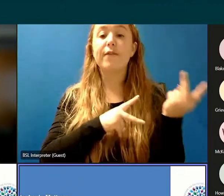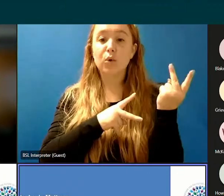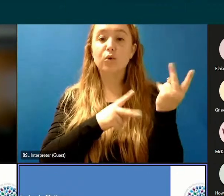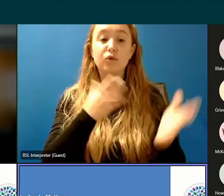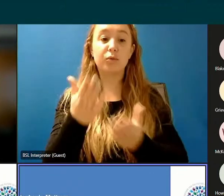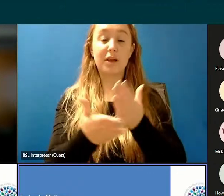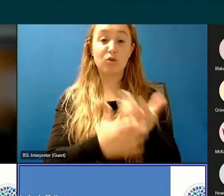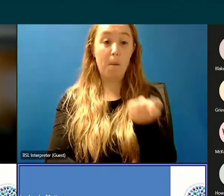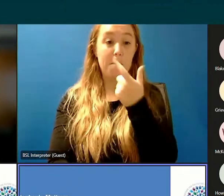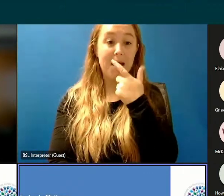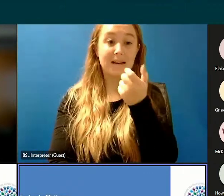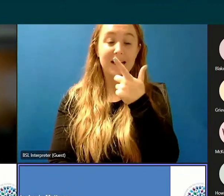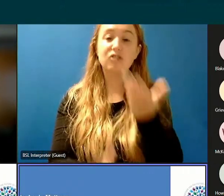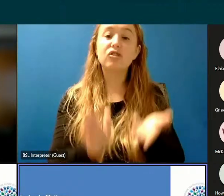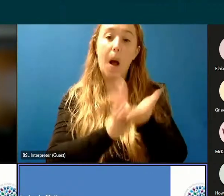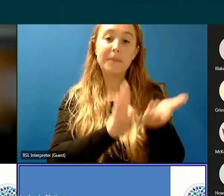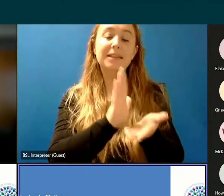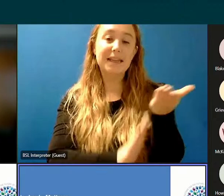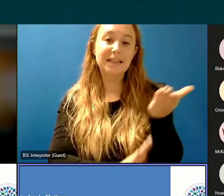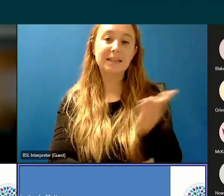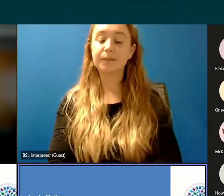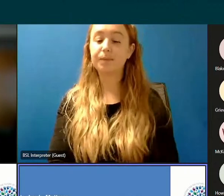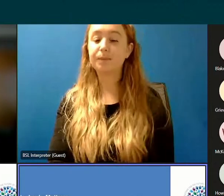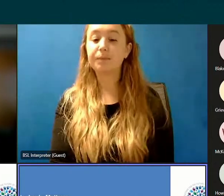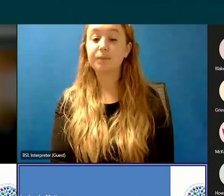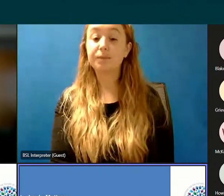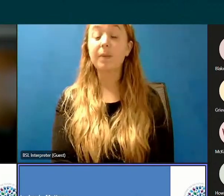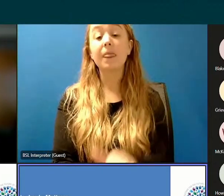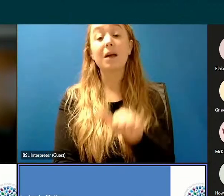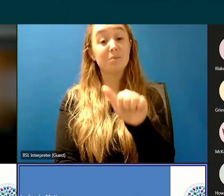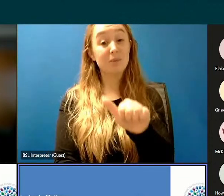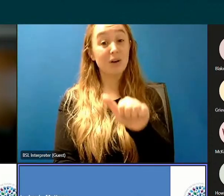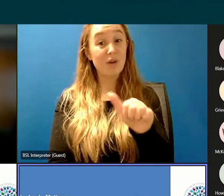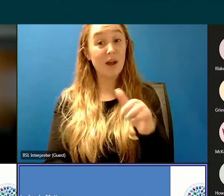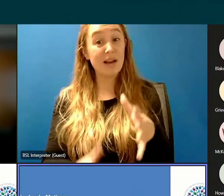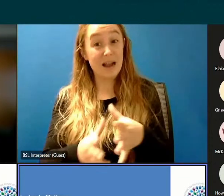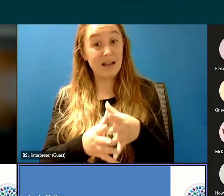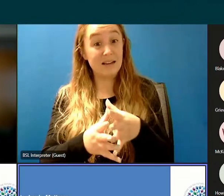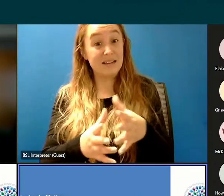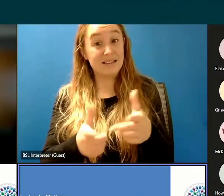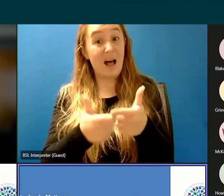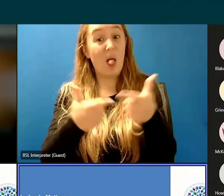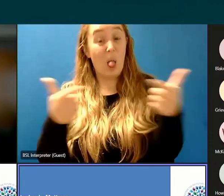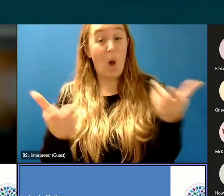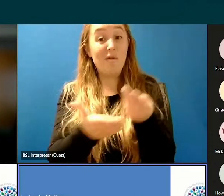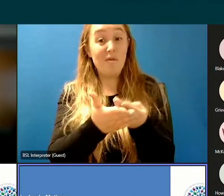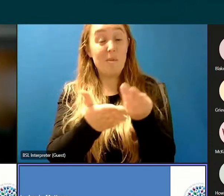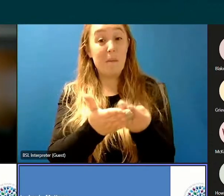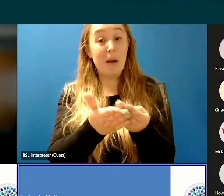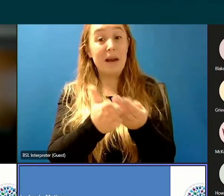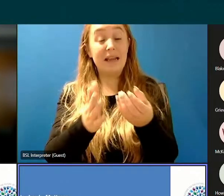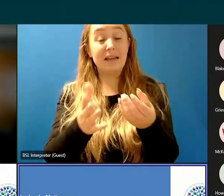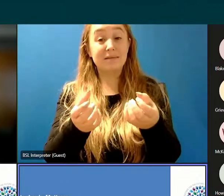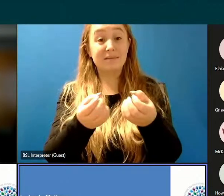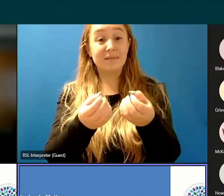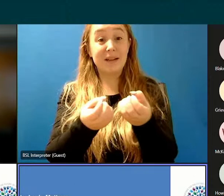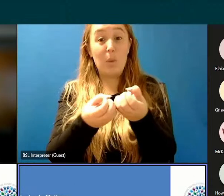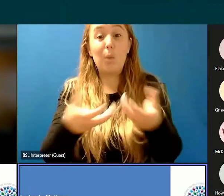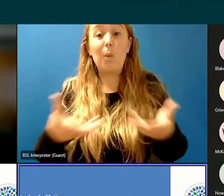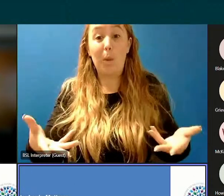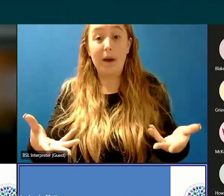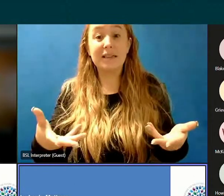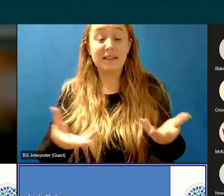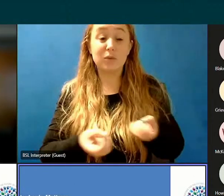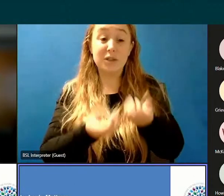of the medication. But I think you're quite right, it's a huge chunk of money in terms of that, what we spend on